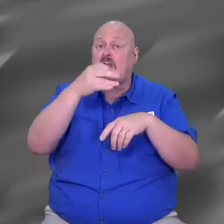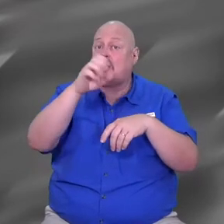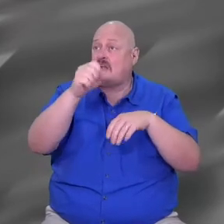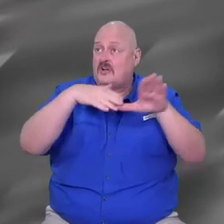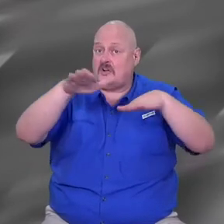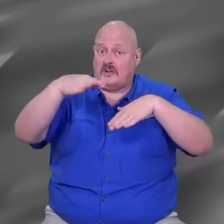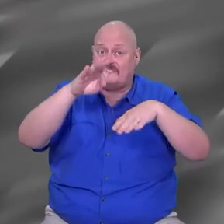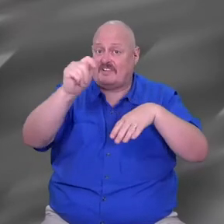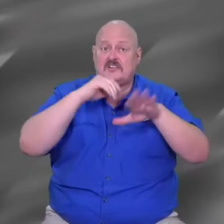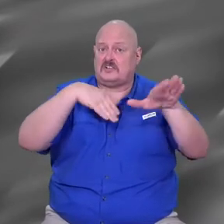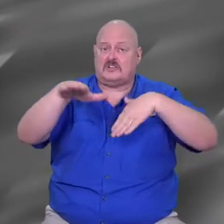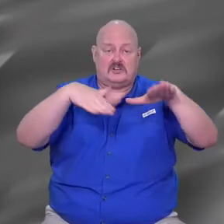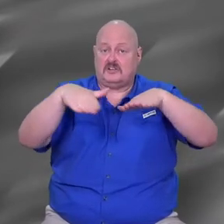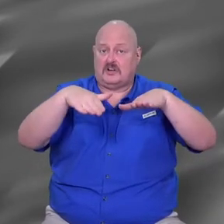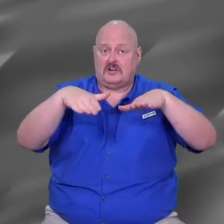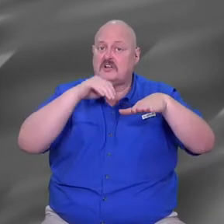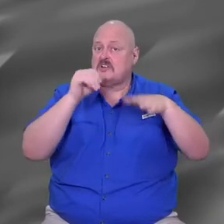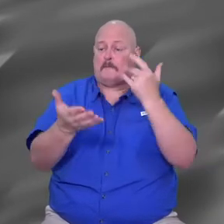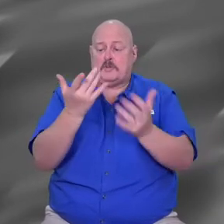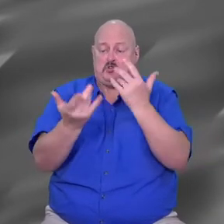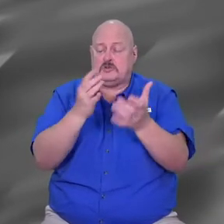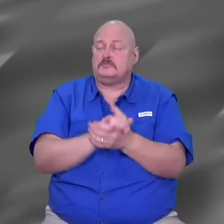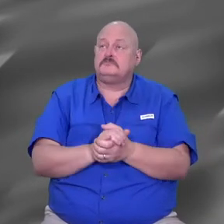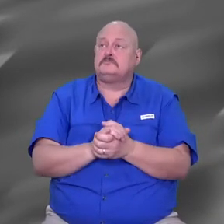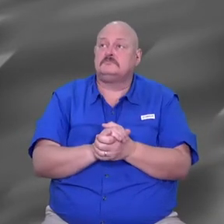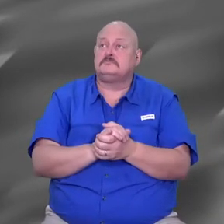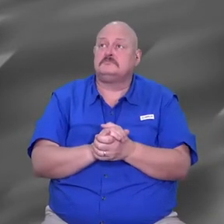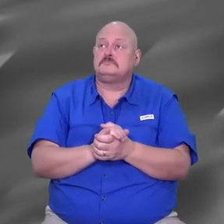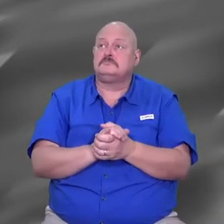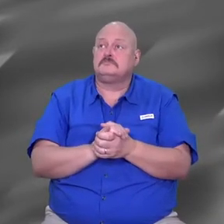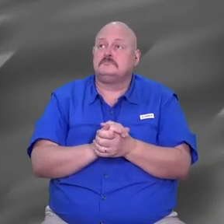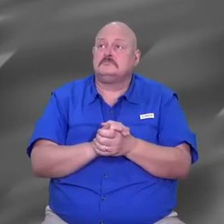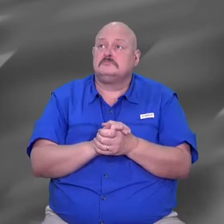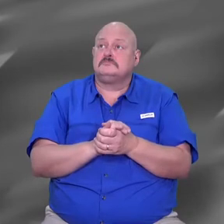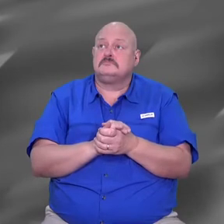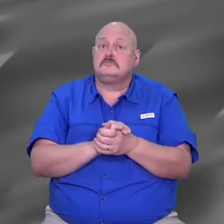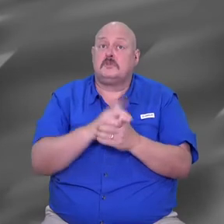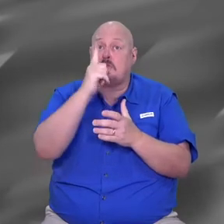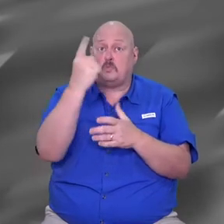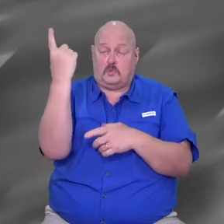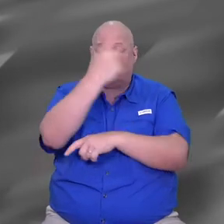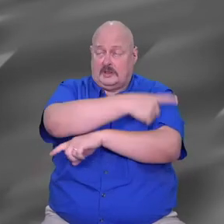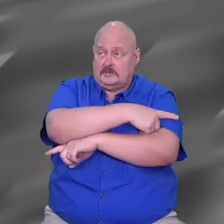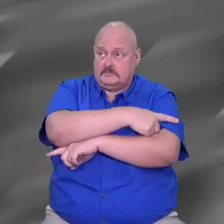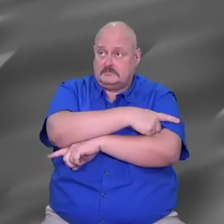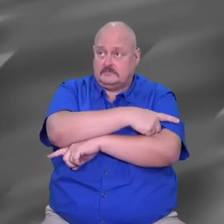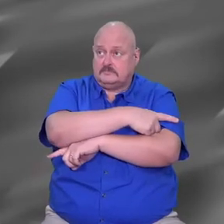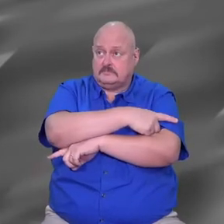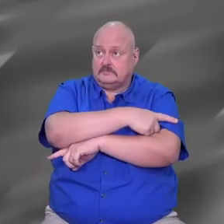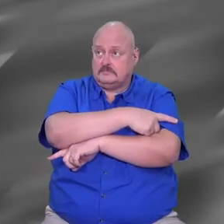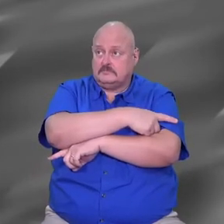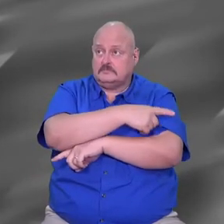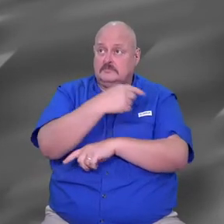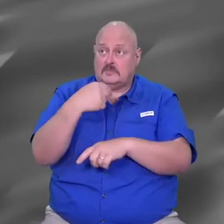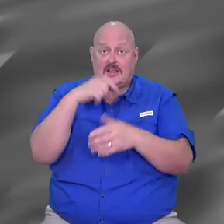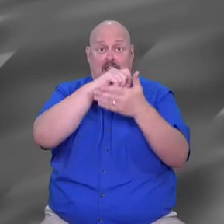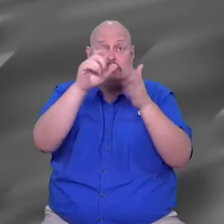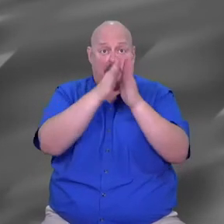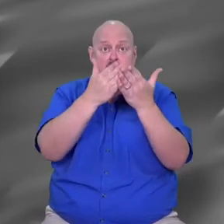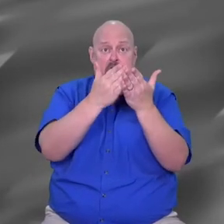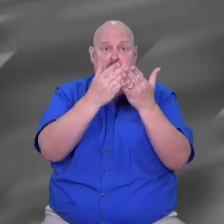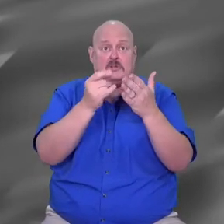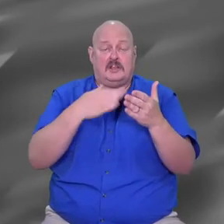feet not be burned? You know, one of these days, I'm going to write a book called